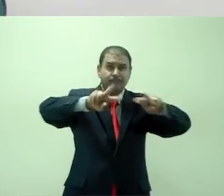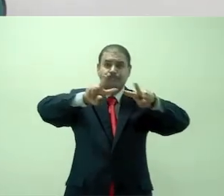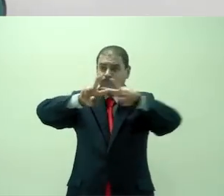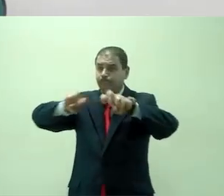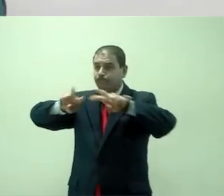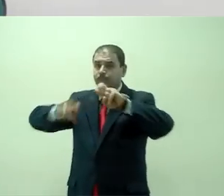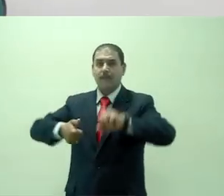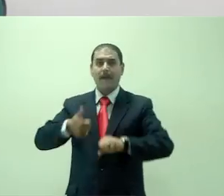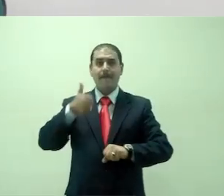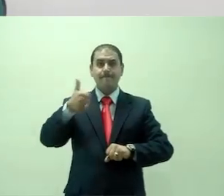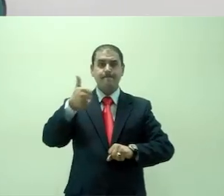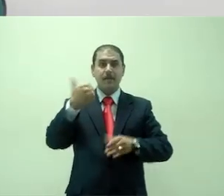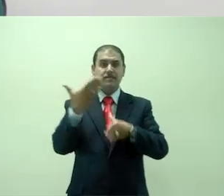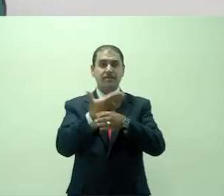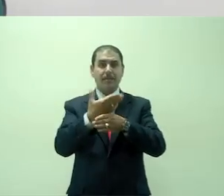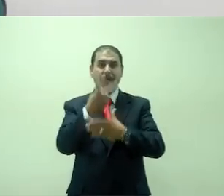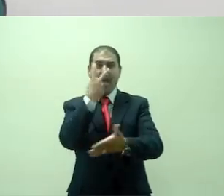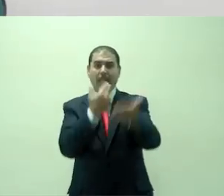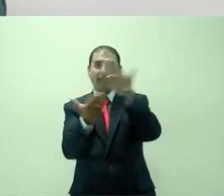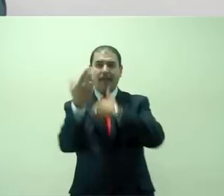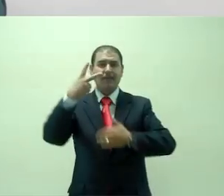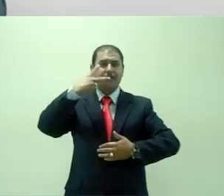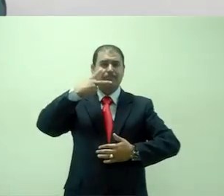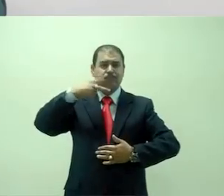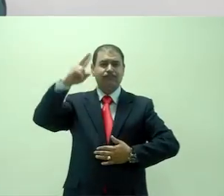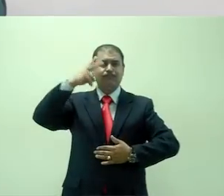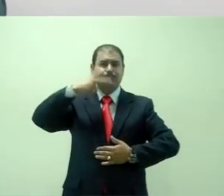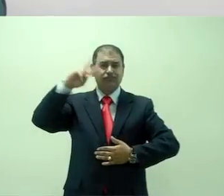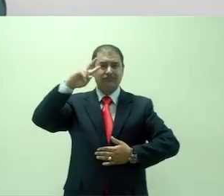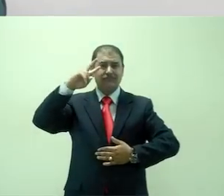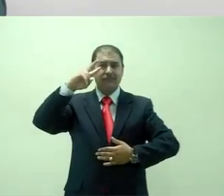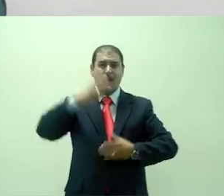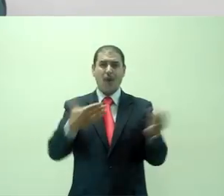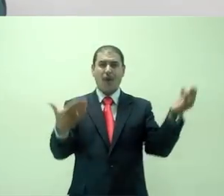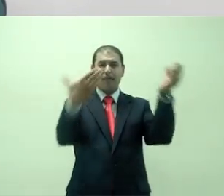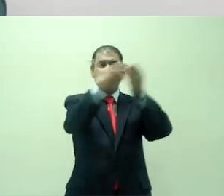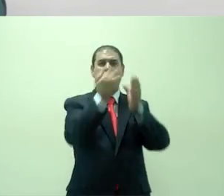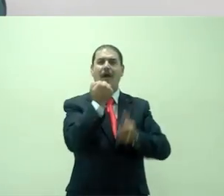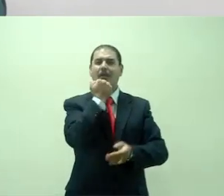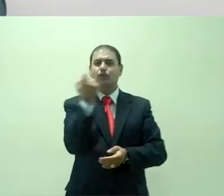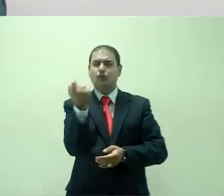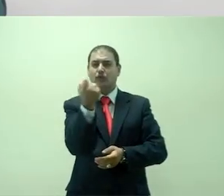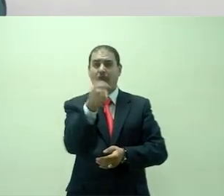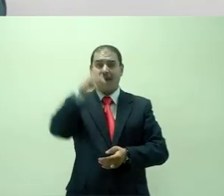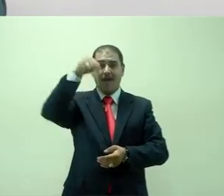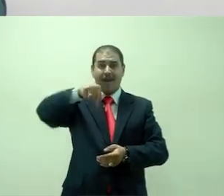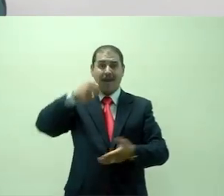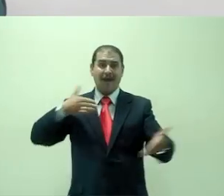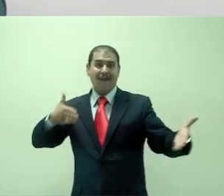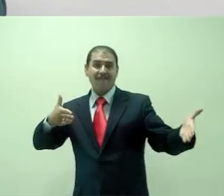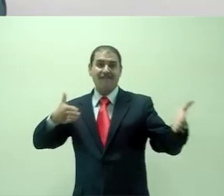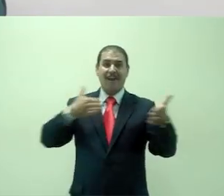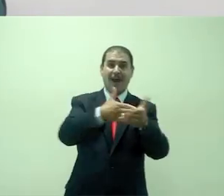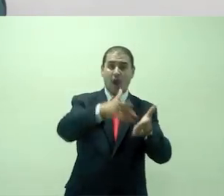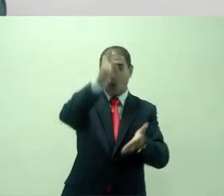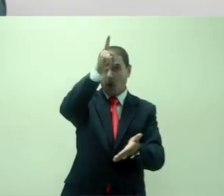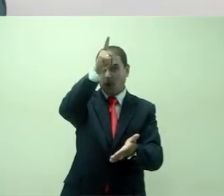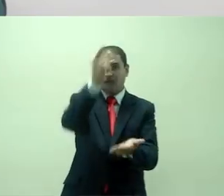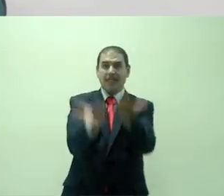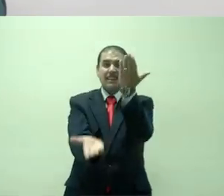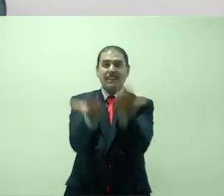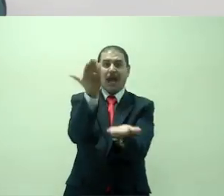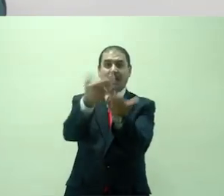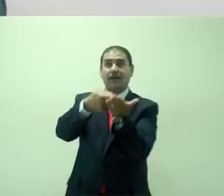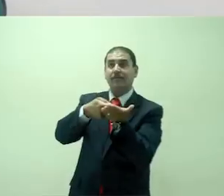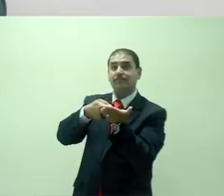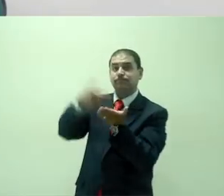really enlightening. I think we're learning and you're learning, mm-hmm. And I think it is a good sign